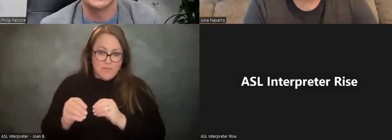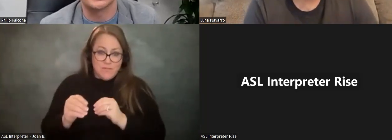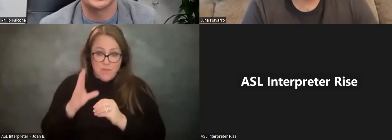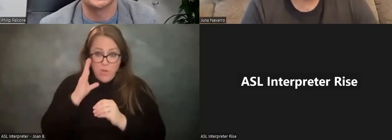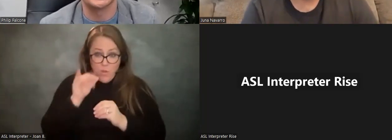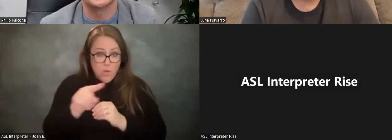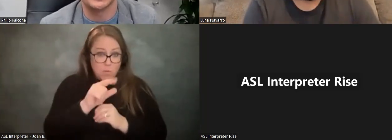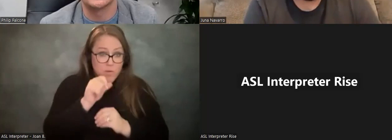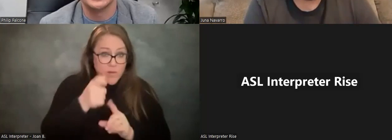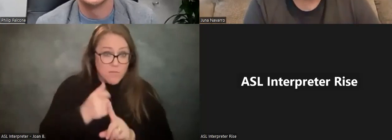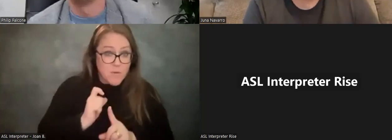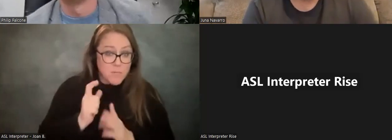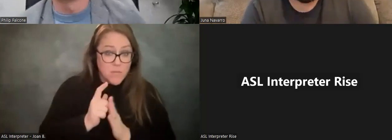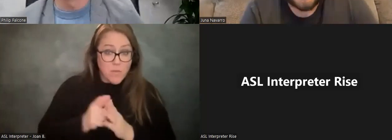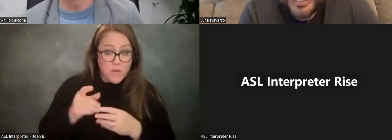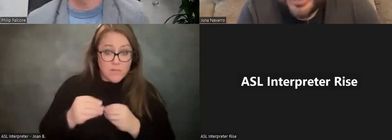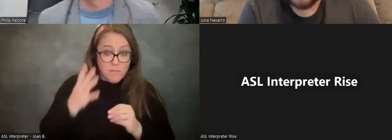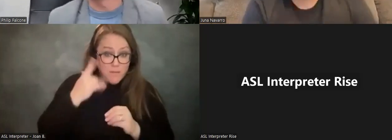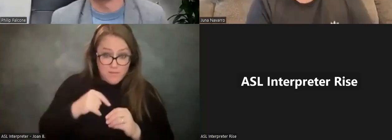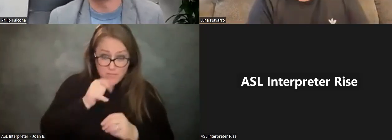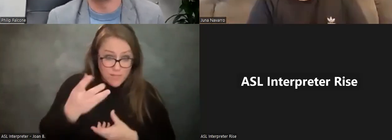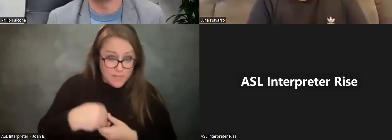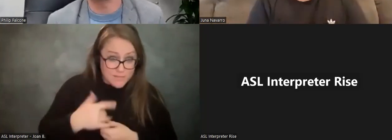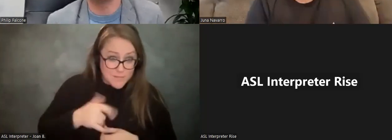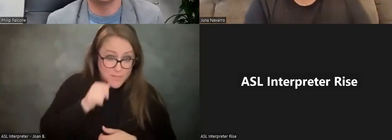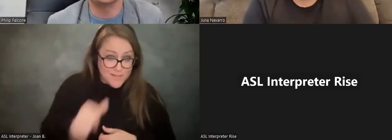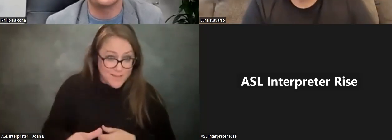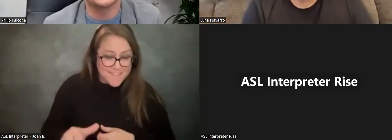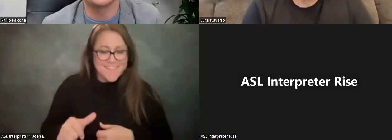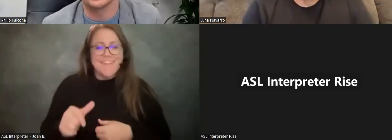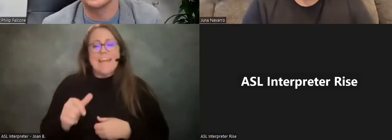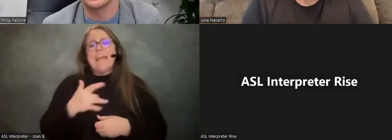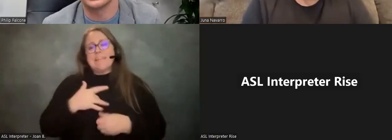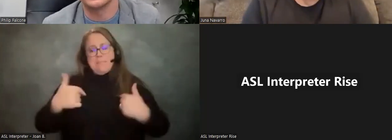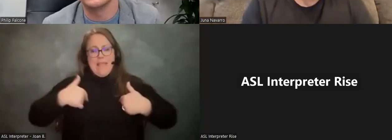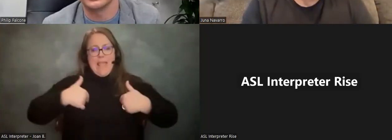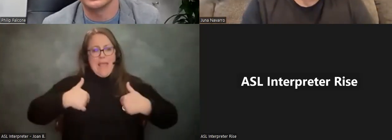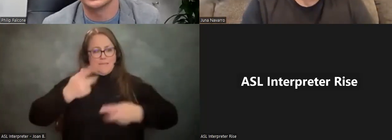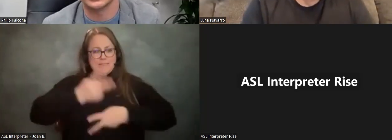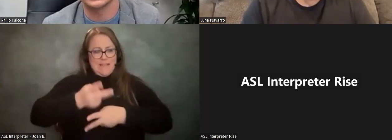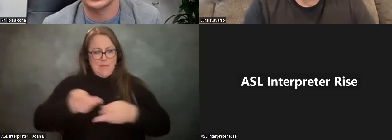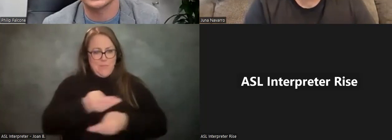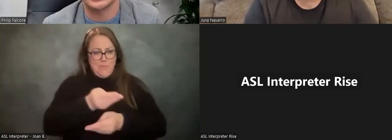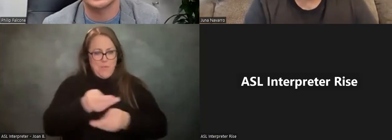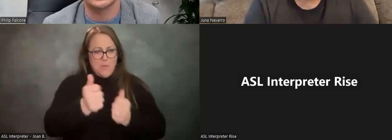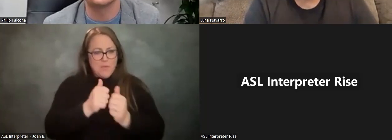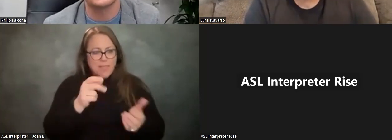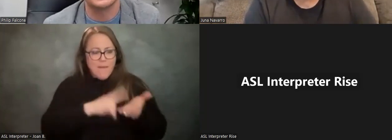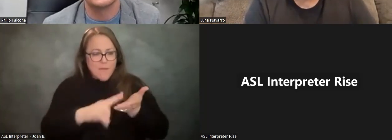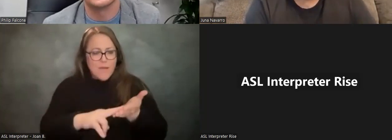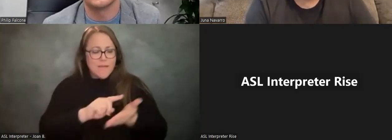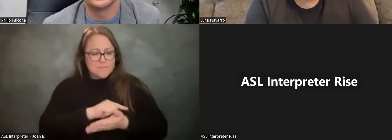attorney's office because we don't get them involved. But typically we don't. Typically I'm kind of the broker of the contracts and all that.